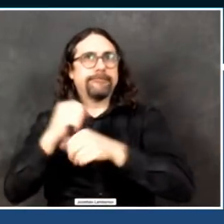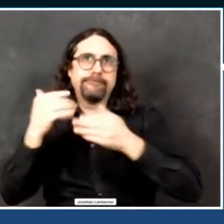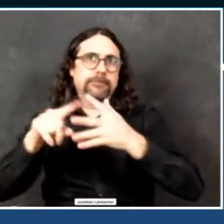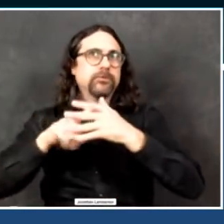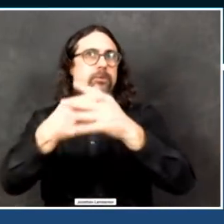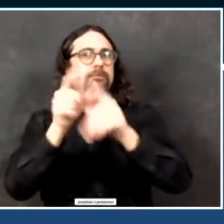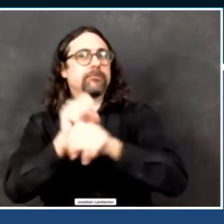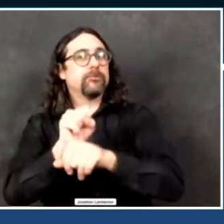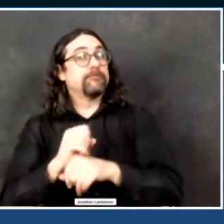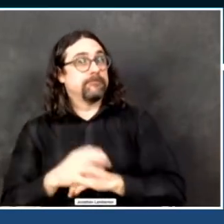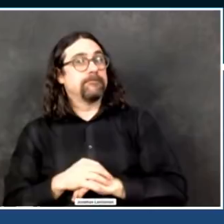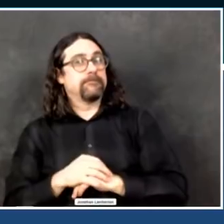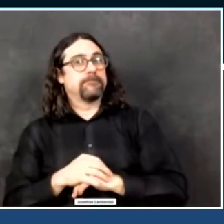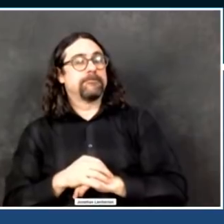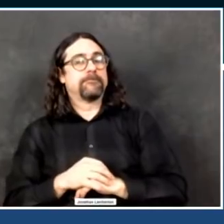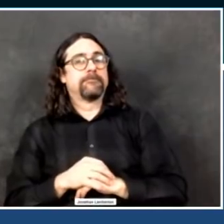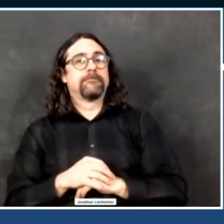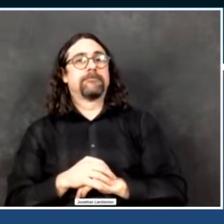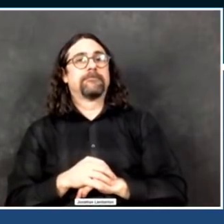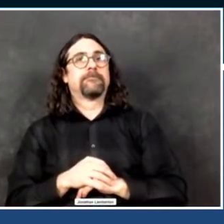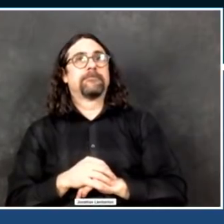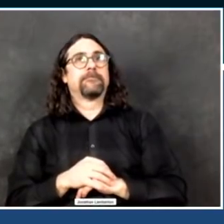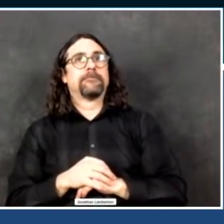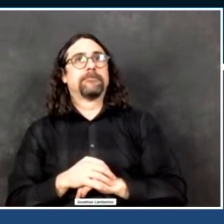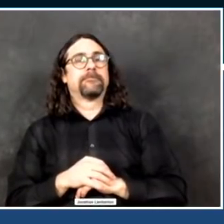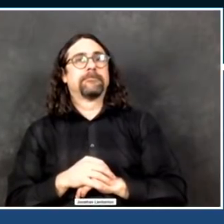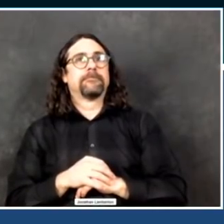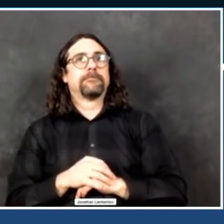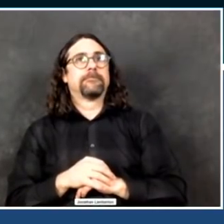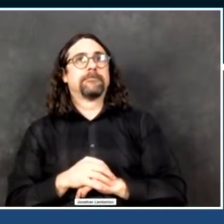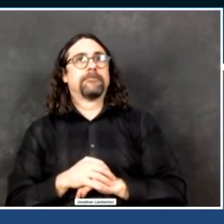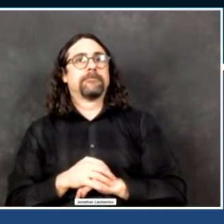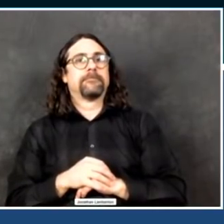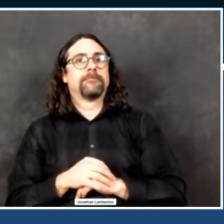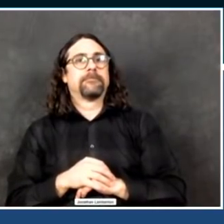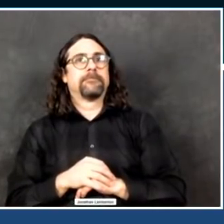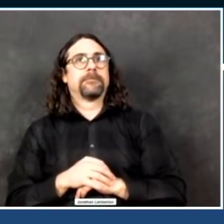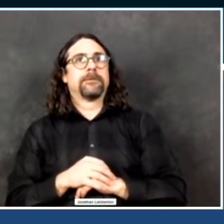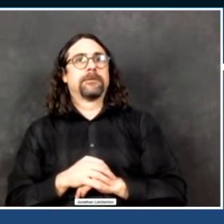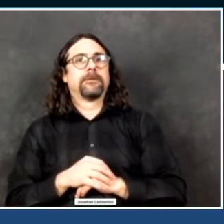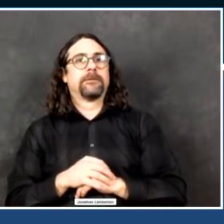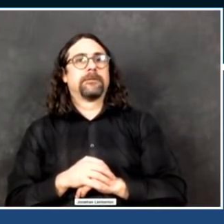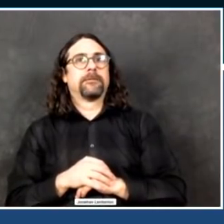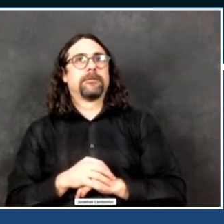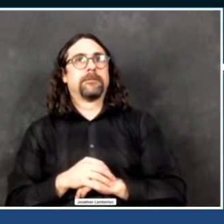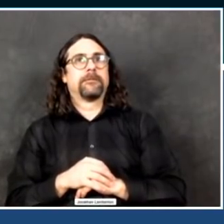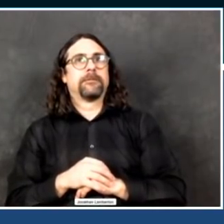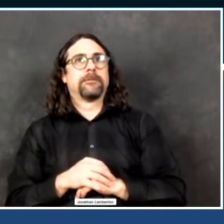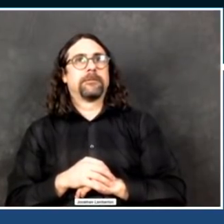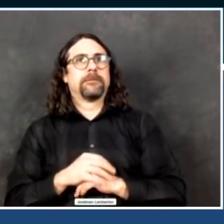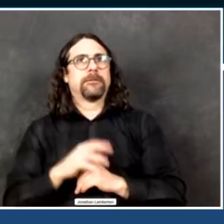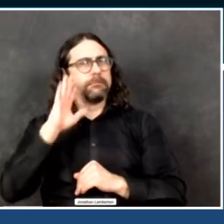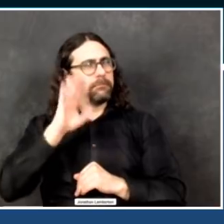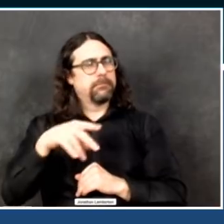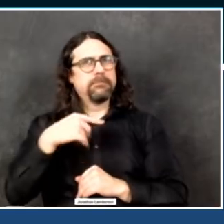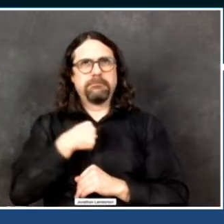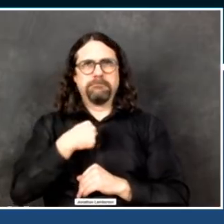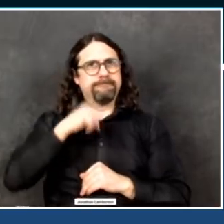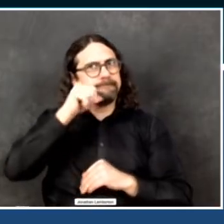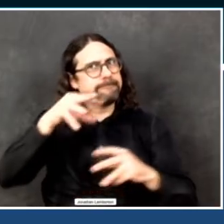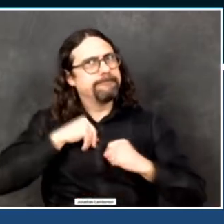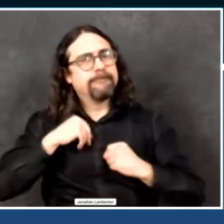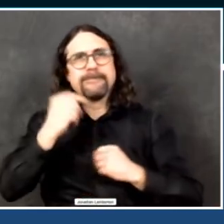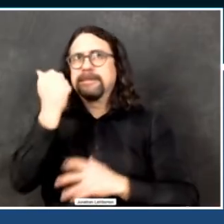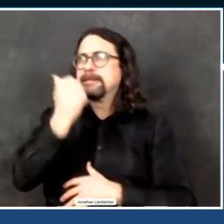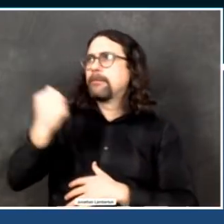go without the food they need. We will not let any New Yorker be evicted from their apartment. I want to be very clear that the